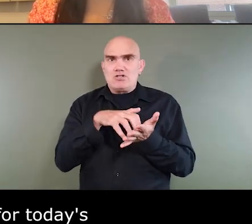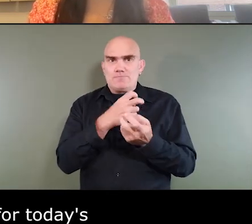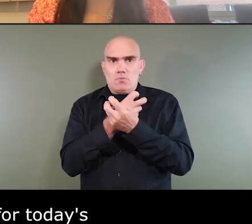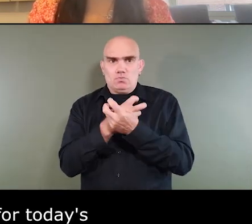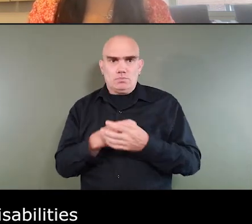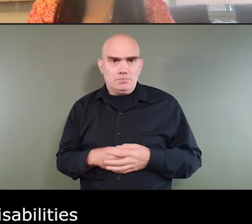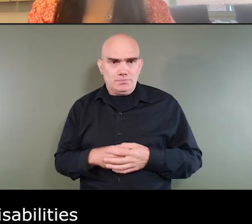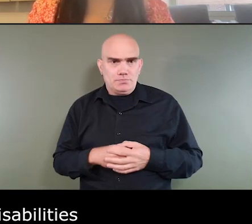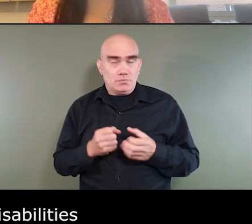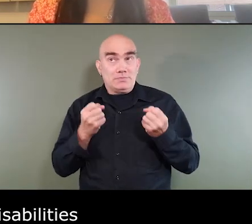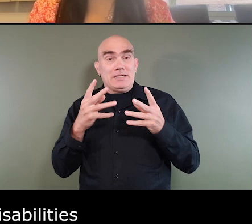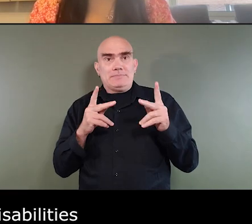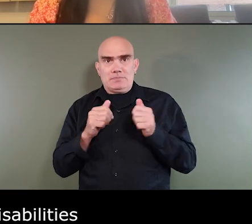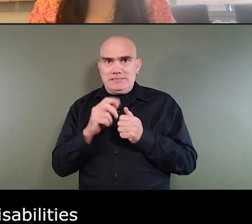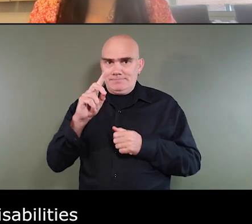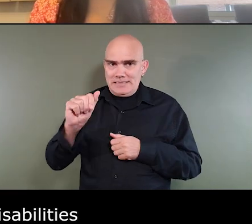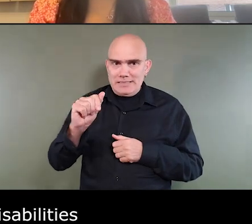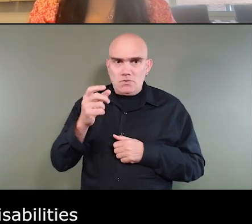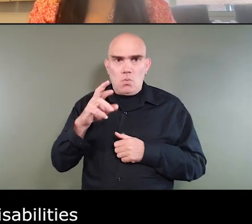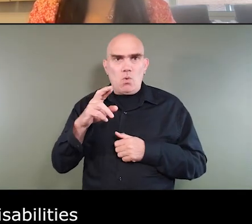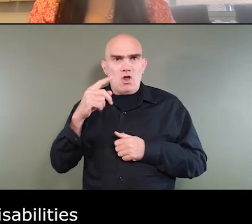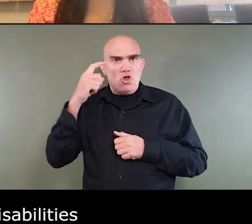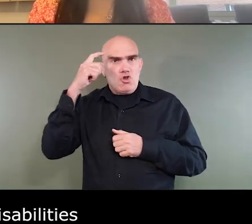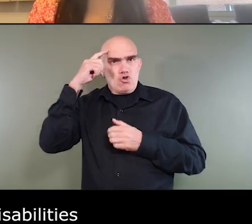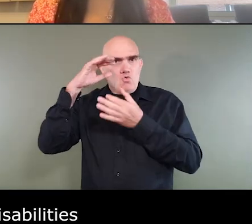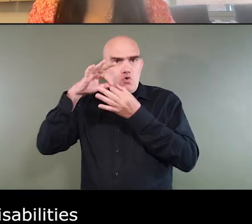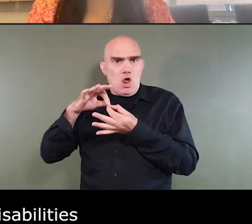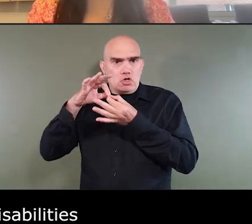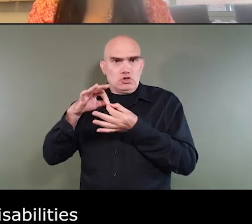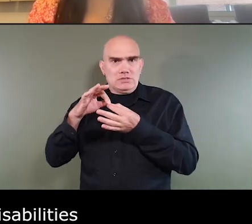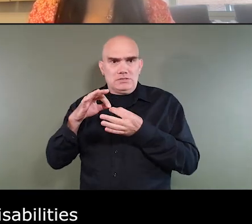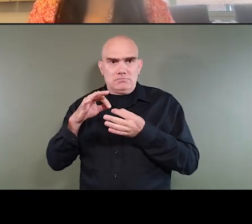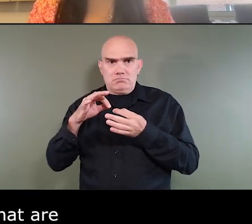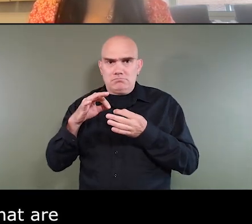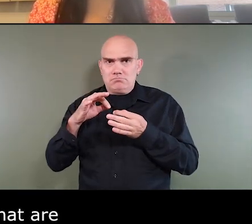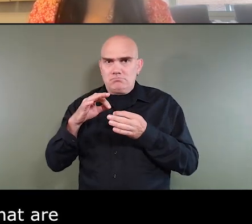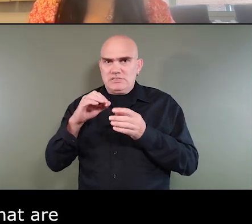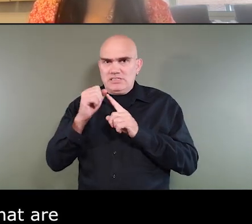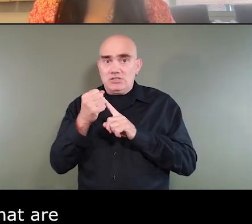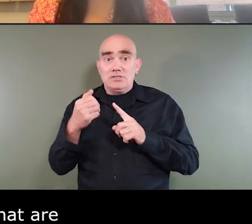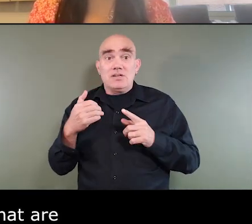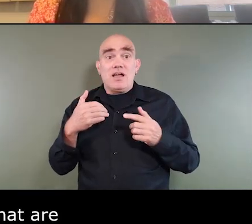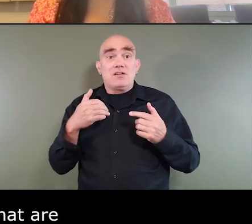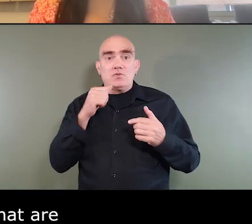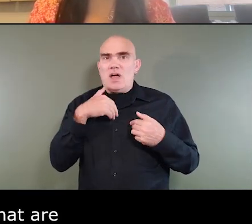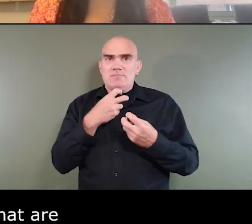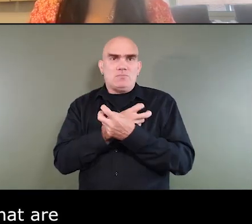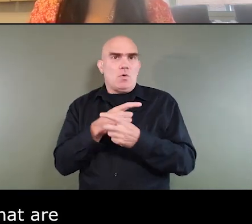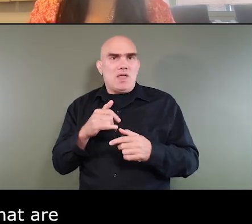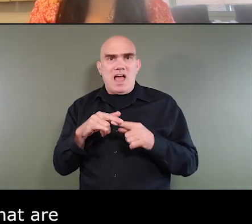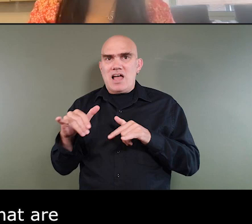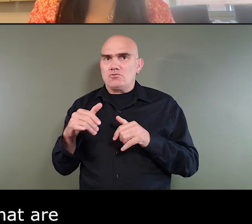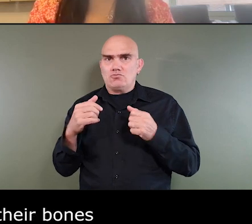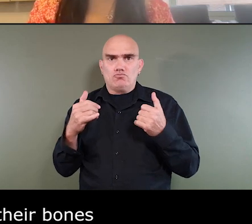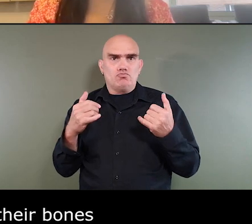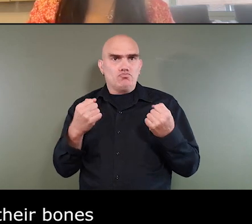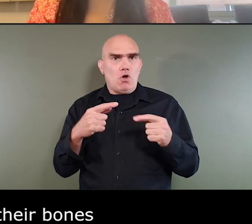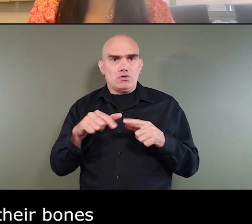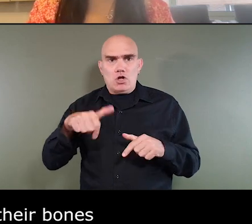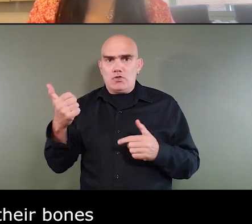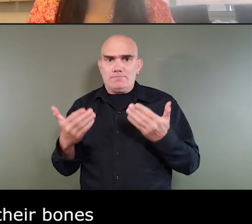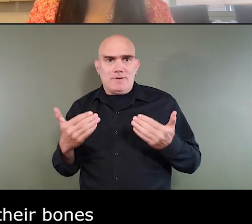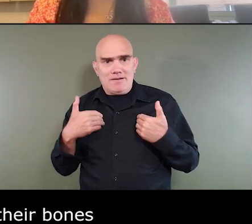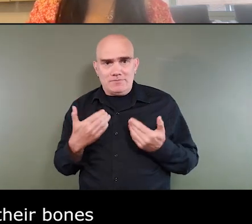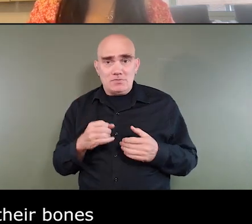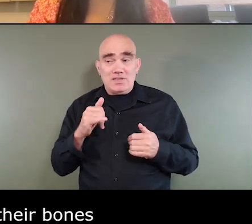fragile bones. So many folks with disabilities or neurologic conditions don't have bones that are as strong as others might, and so that